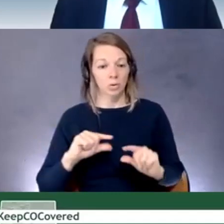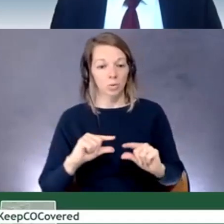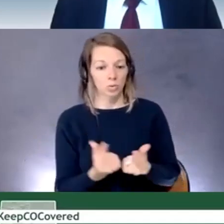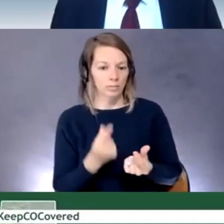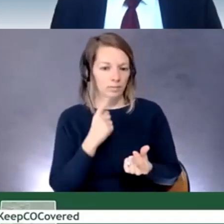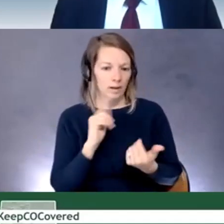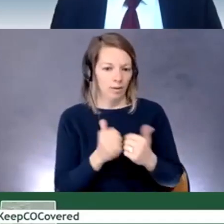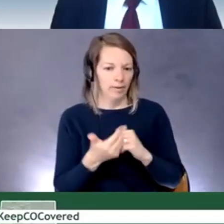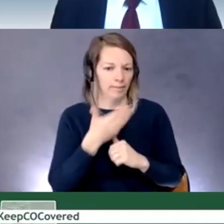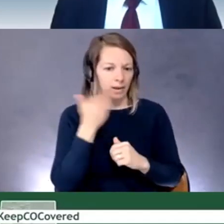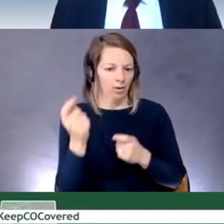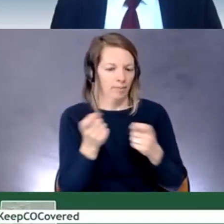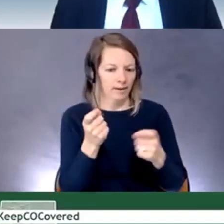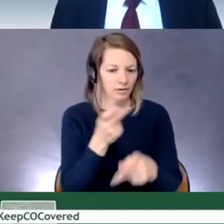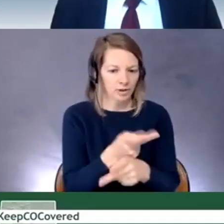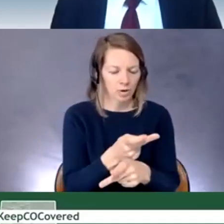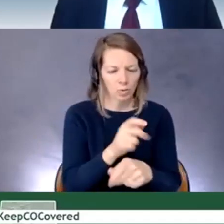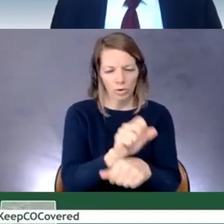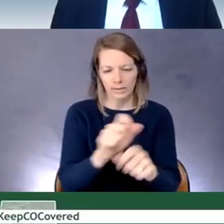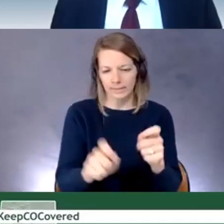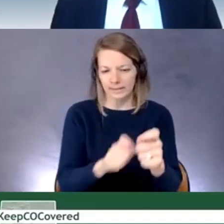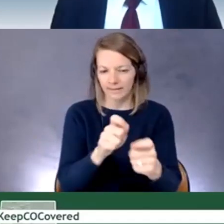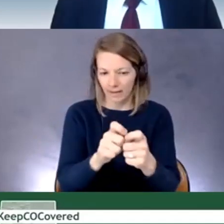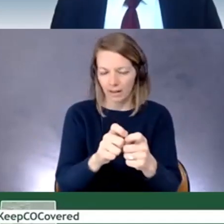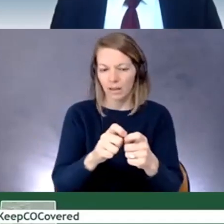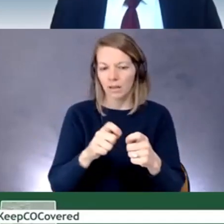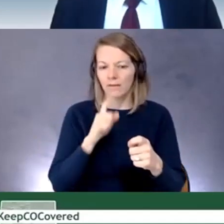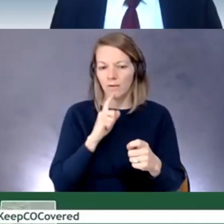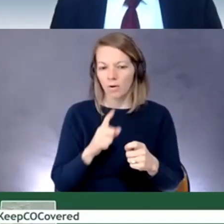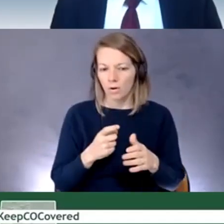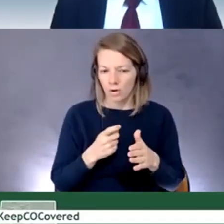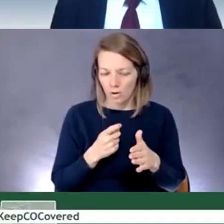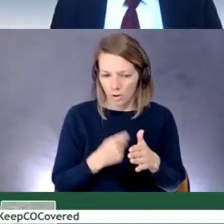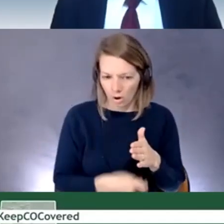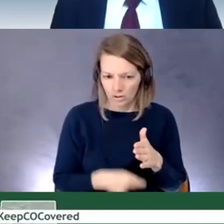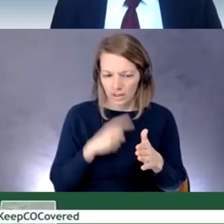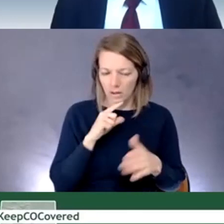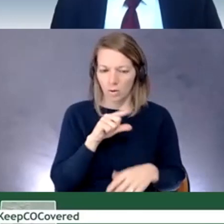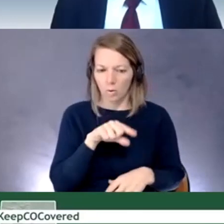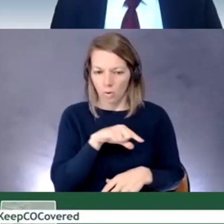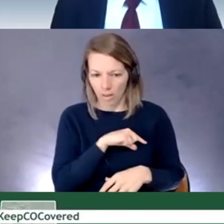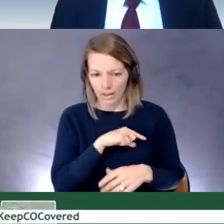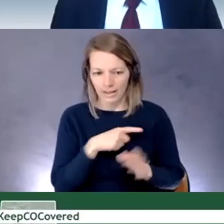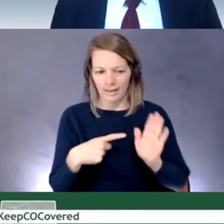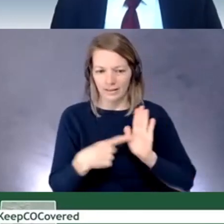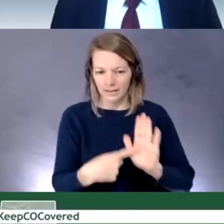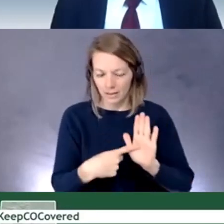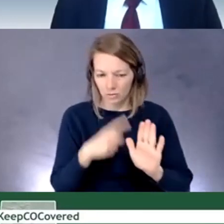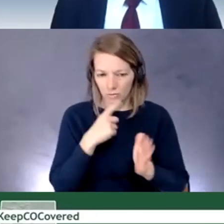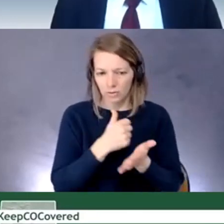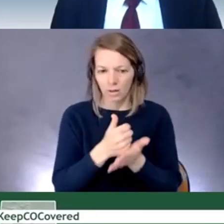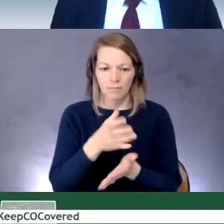manage care. And we're working specifically on cost and quality indicators and access points where we can help rurals